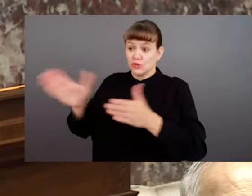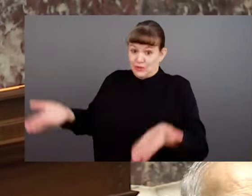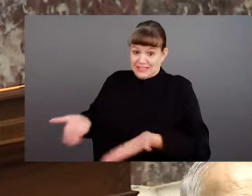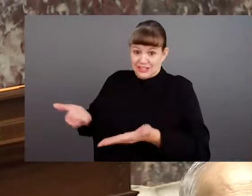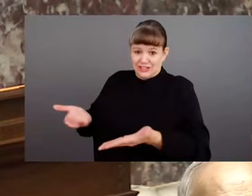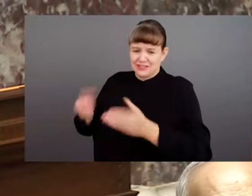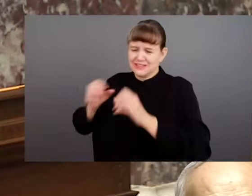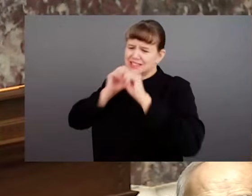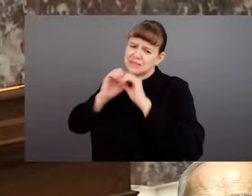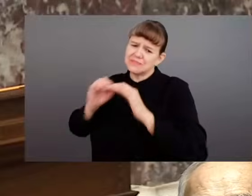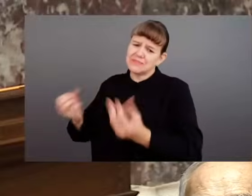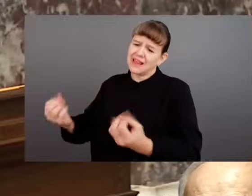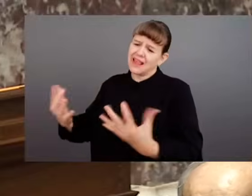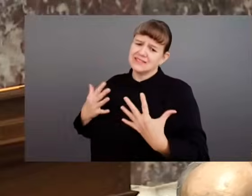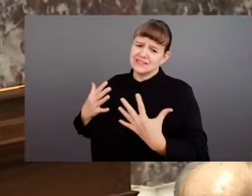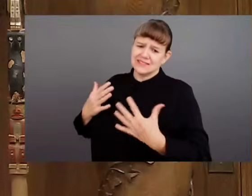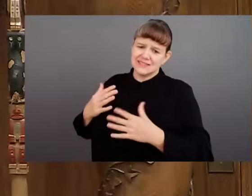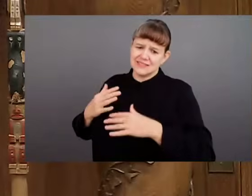Speaker.